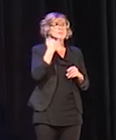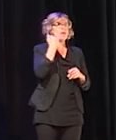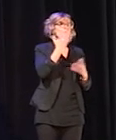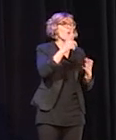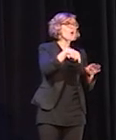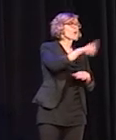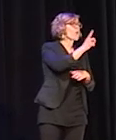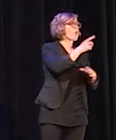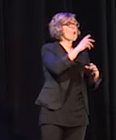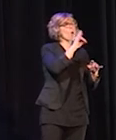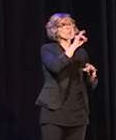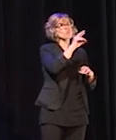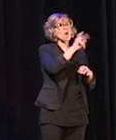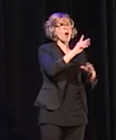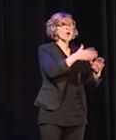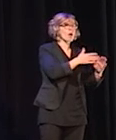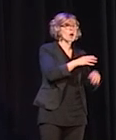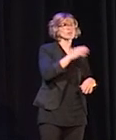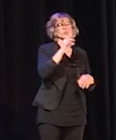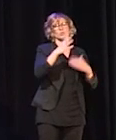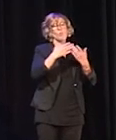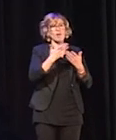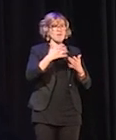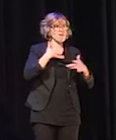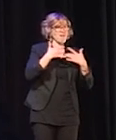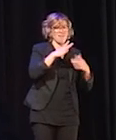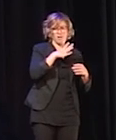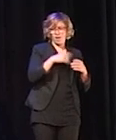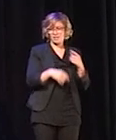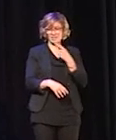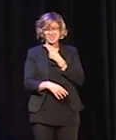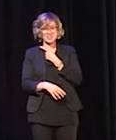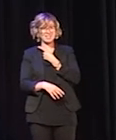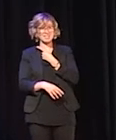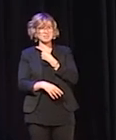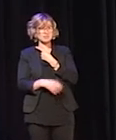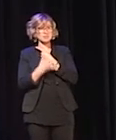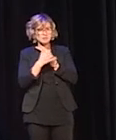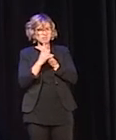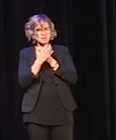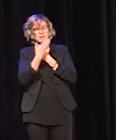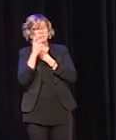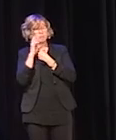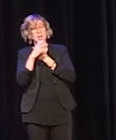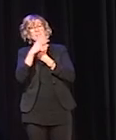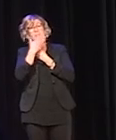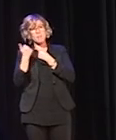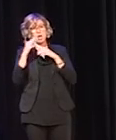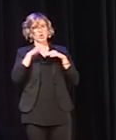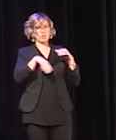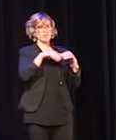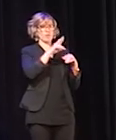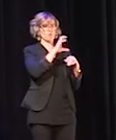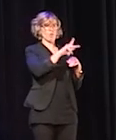concert or some engineers hanging out at some cubicles, like what would you choose, right? And shockingly, this is significantly better than a rock concert. Because this is acceptance.